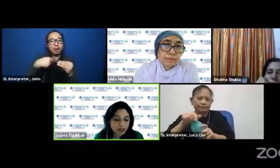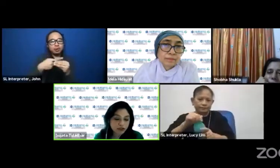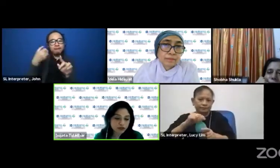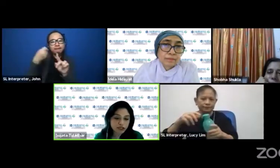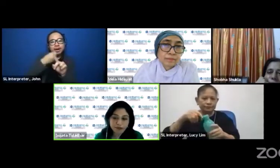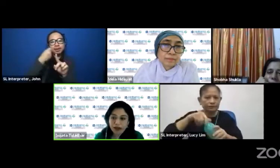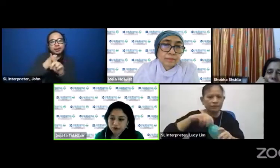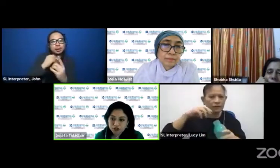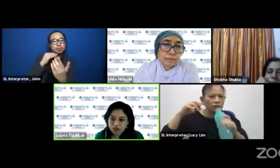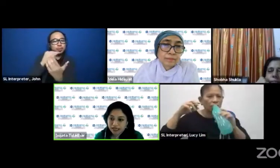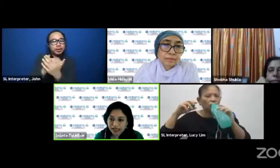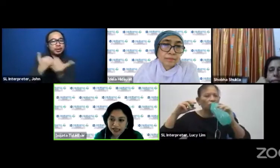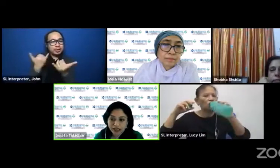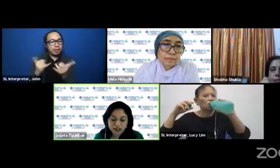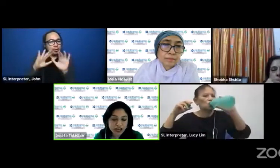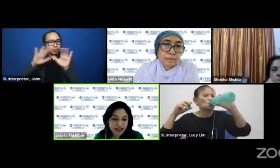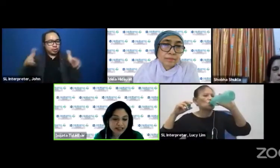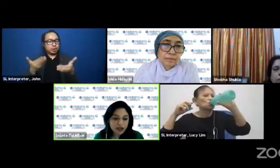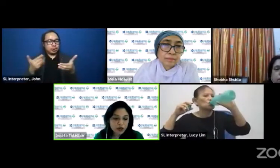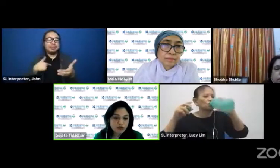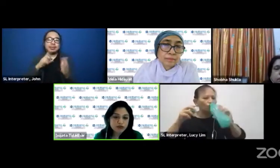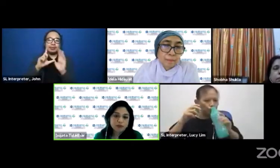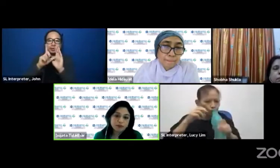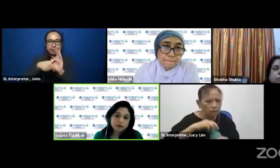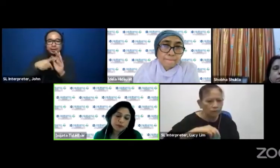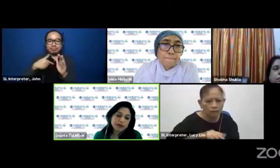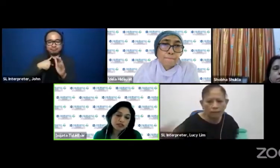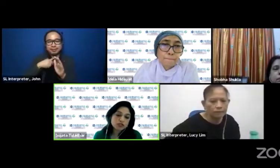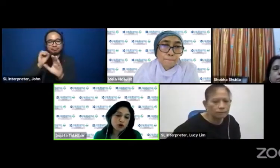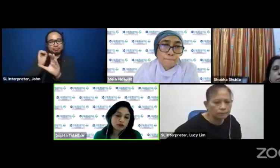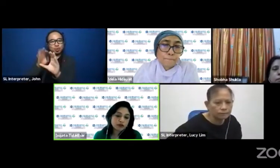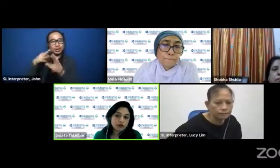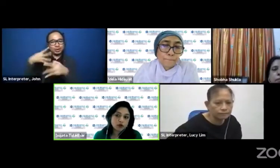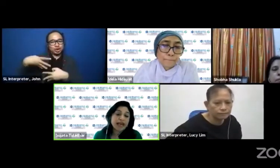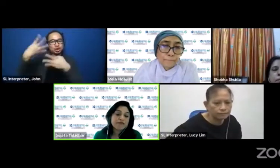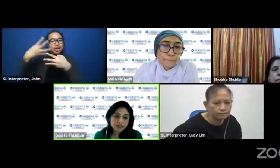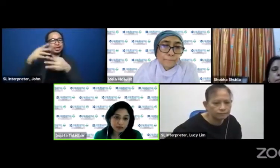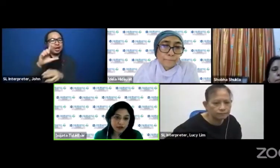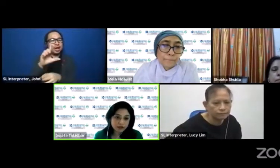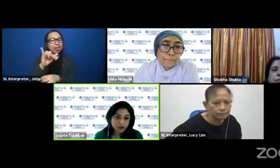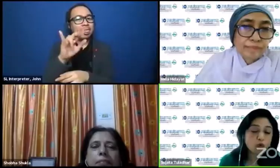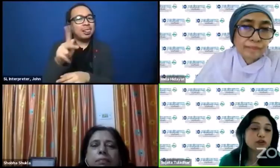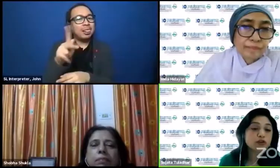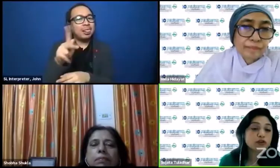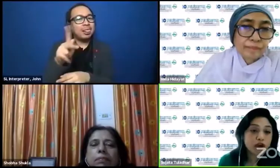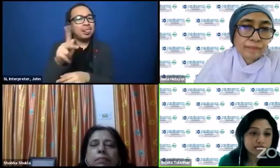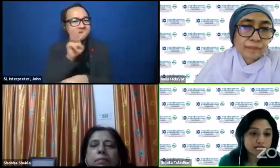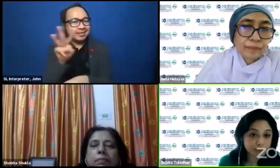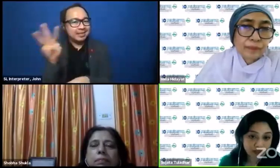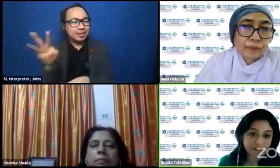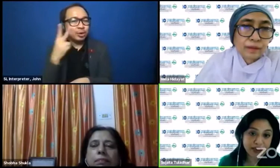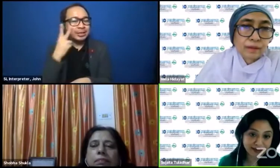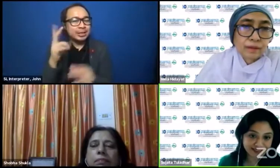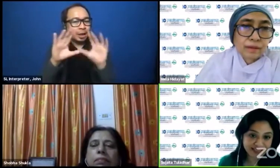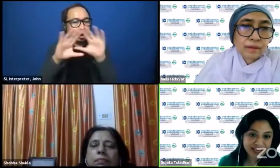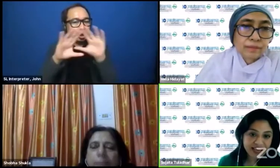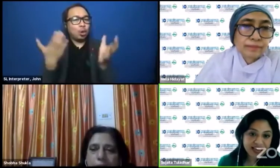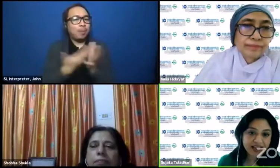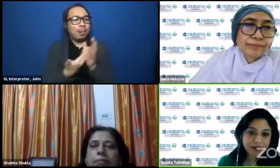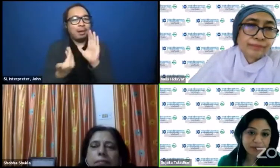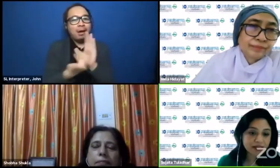recently been introduced. I'm happy to share the link in the chat, which really builds on the global evidence base of what works to prevent